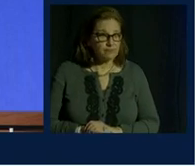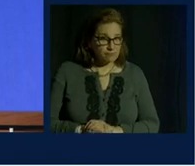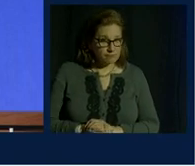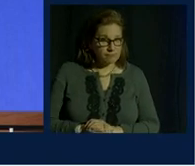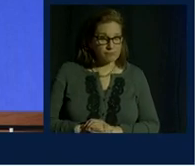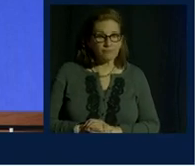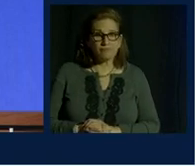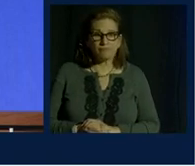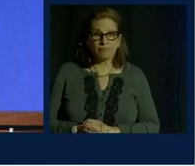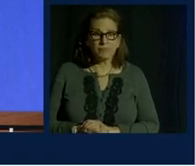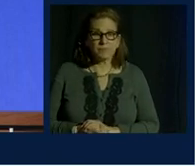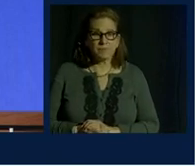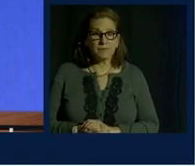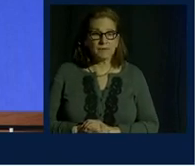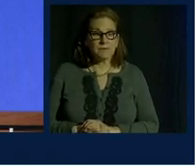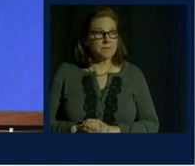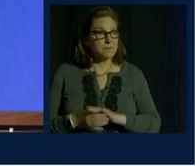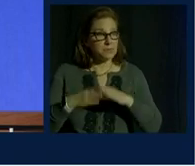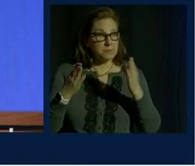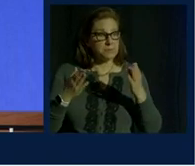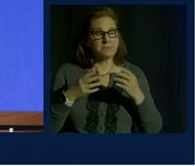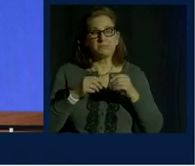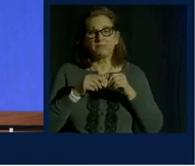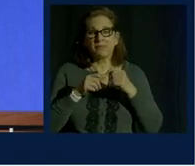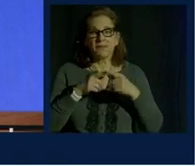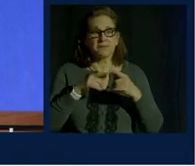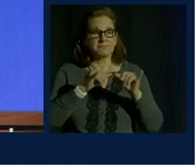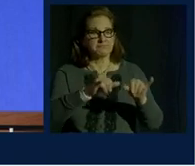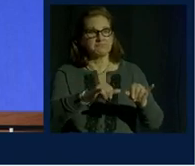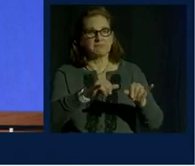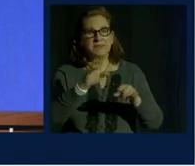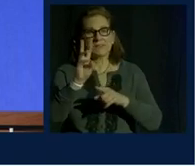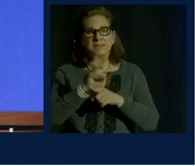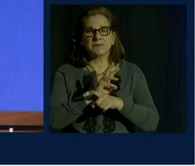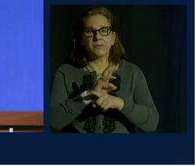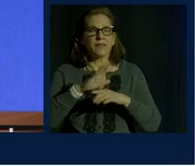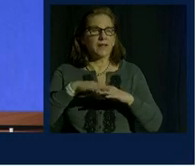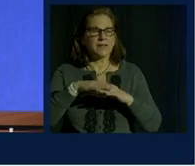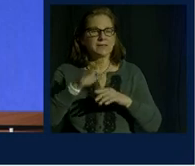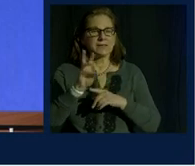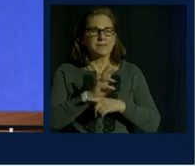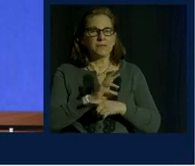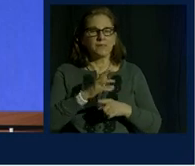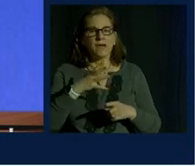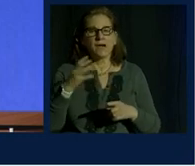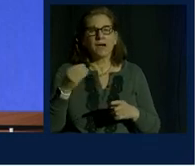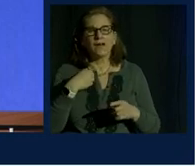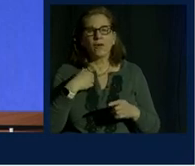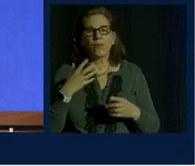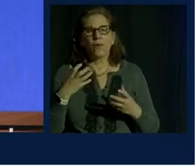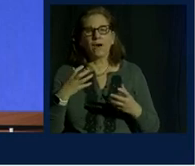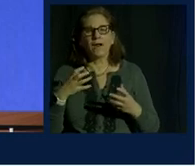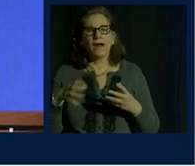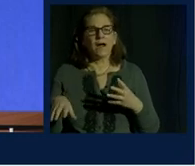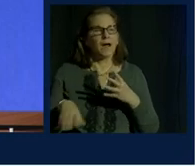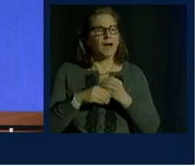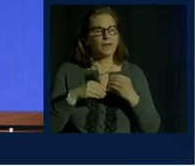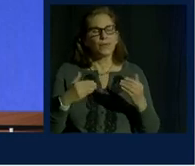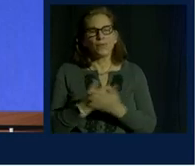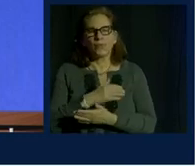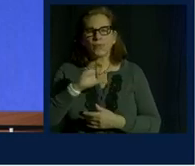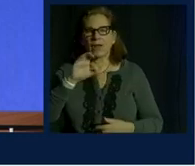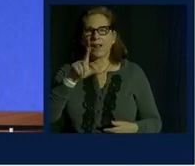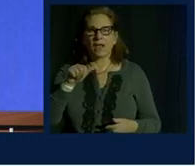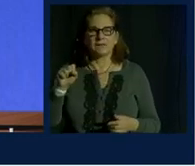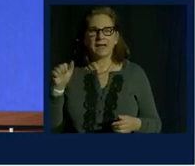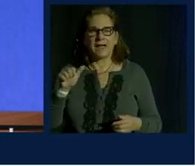6 months, they would then be able to get one additional new Class A grocery store license to operate in Wards 1 through